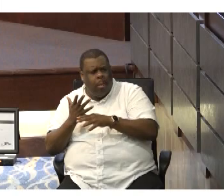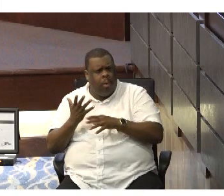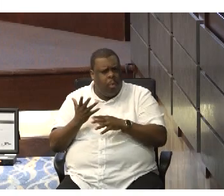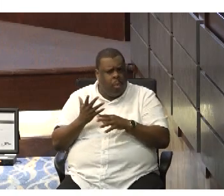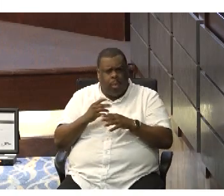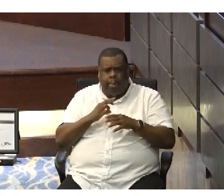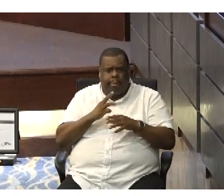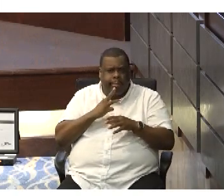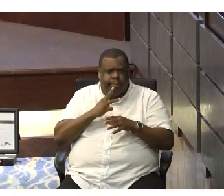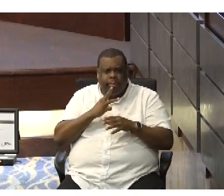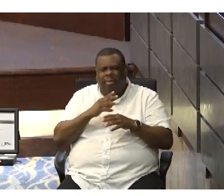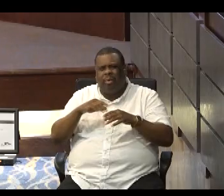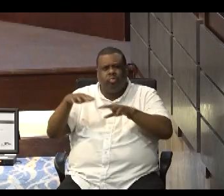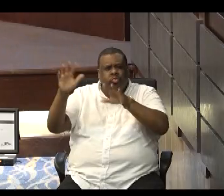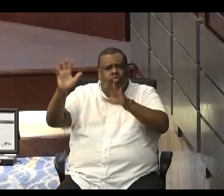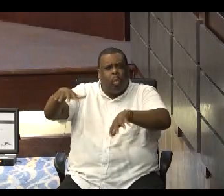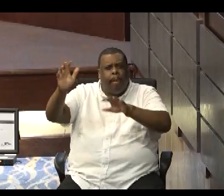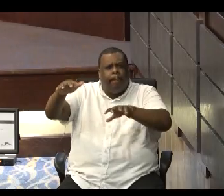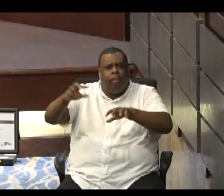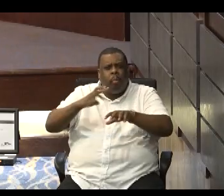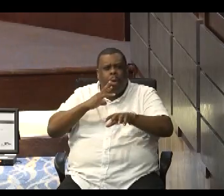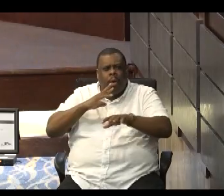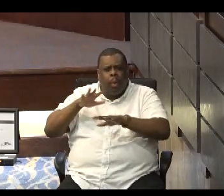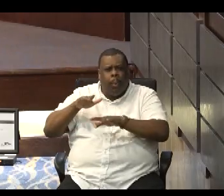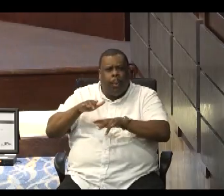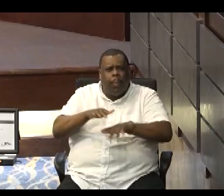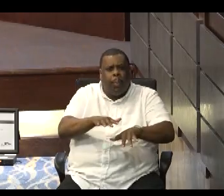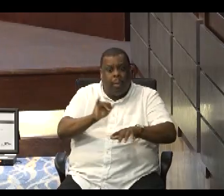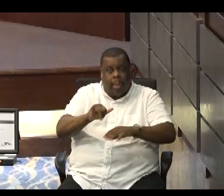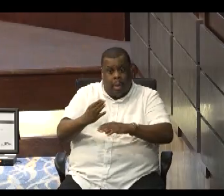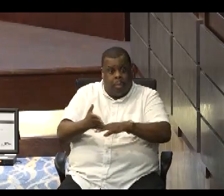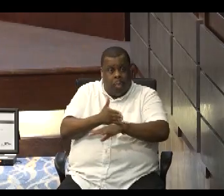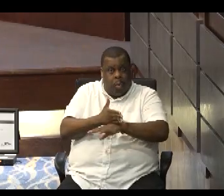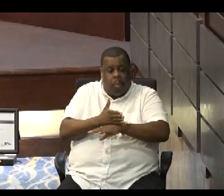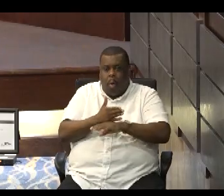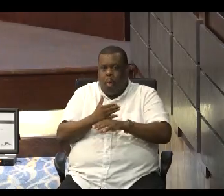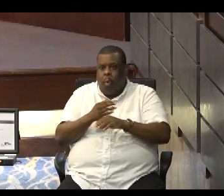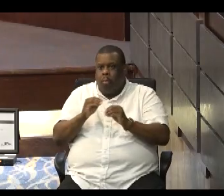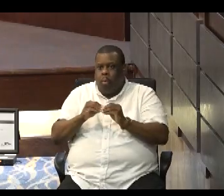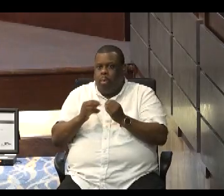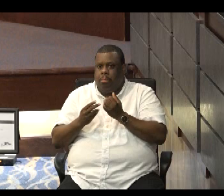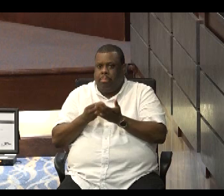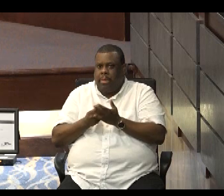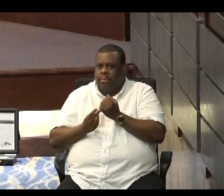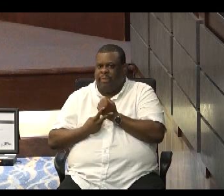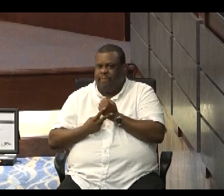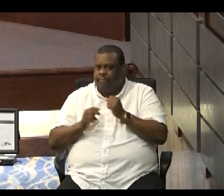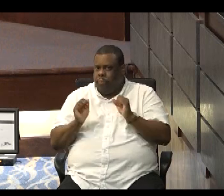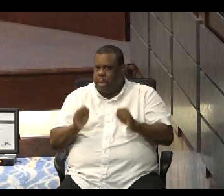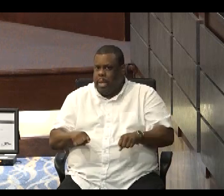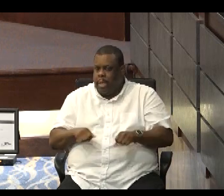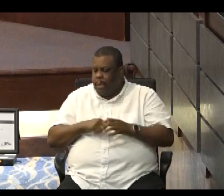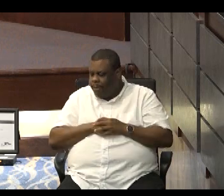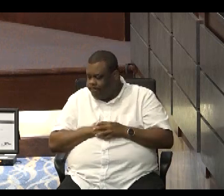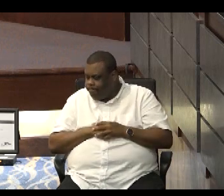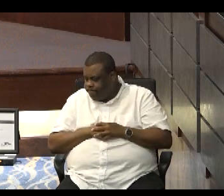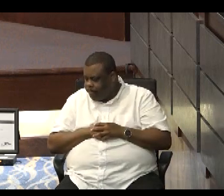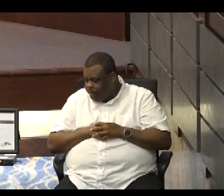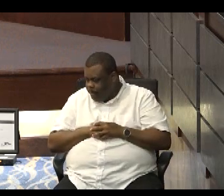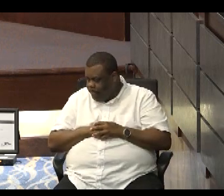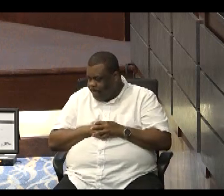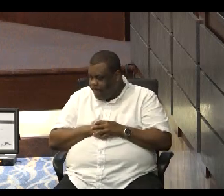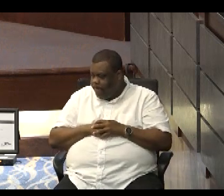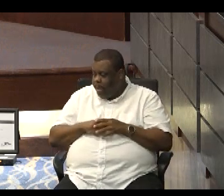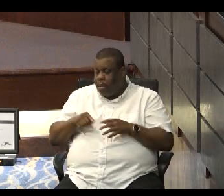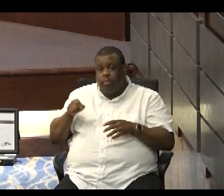design and construction. So what we would like to propose is to move from a less than 20-year design